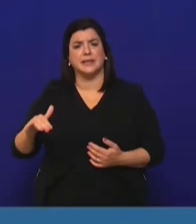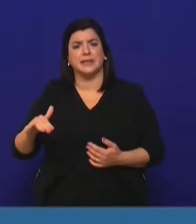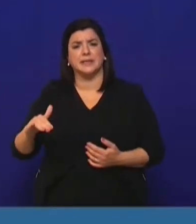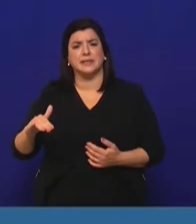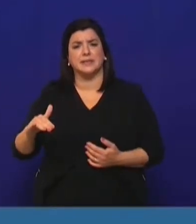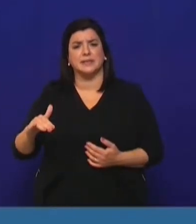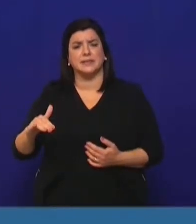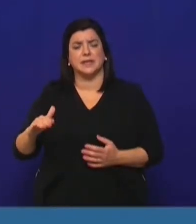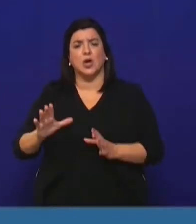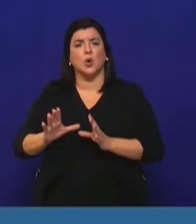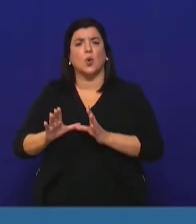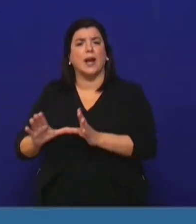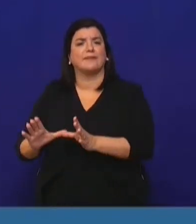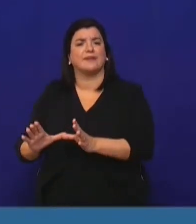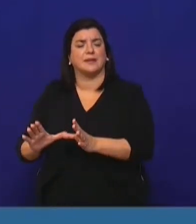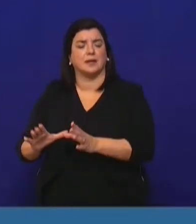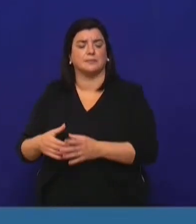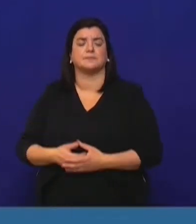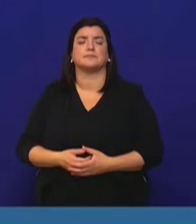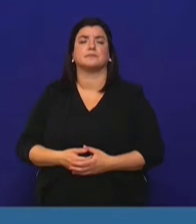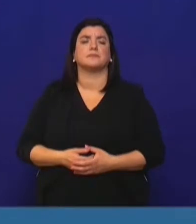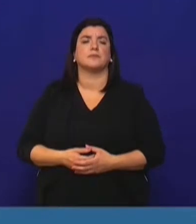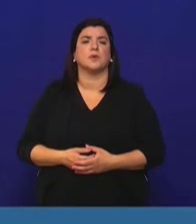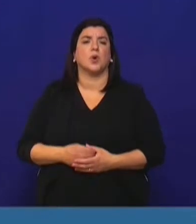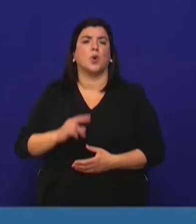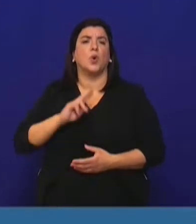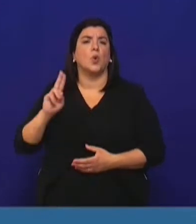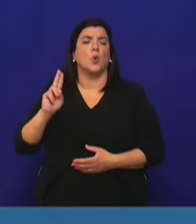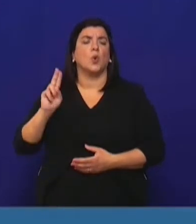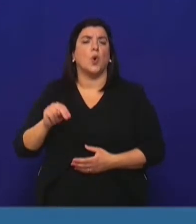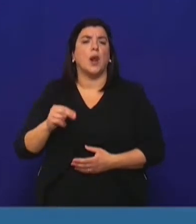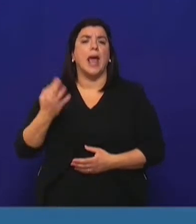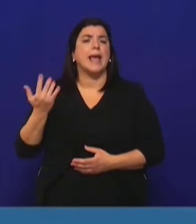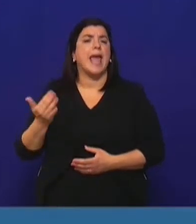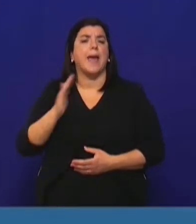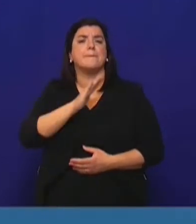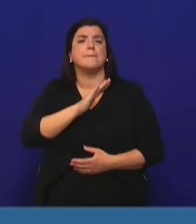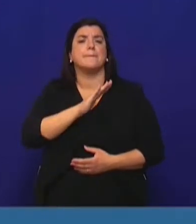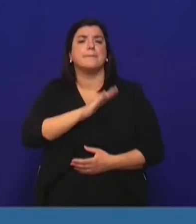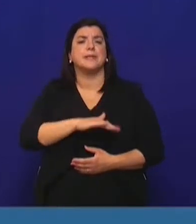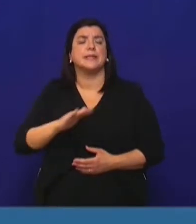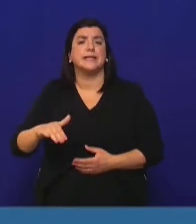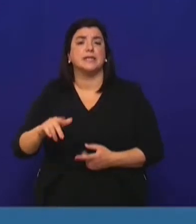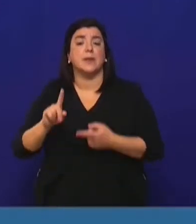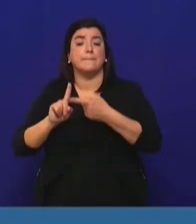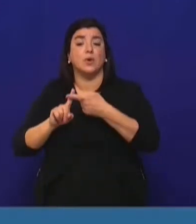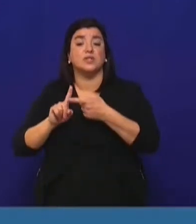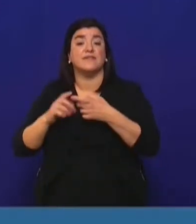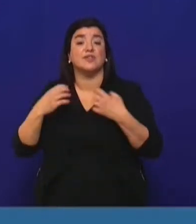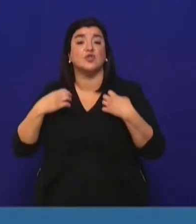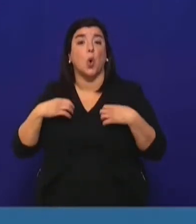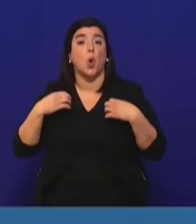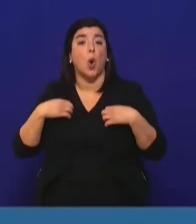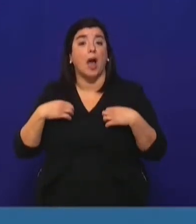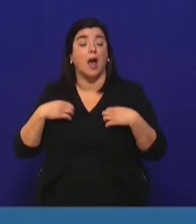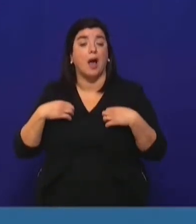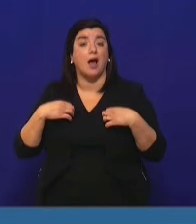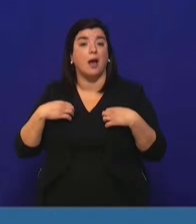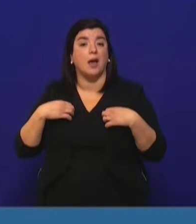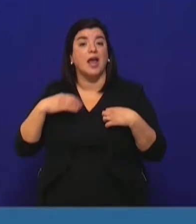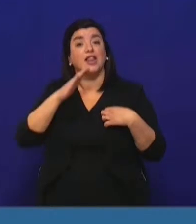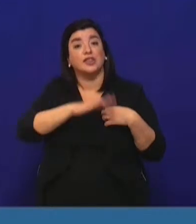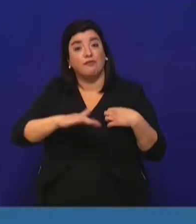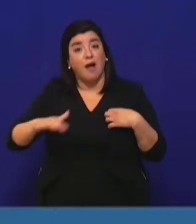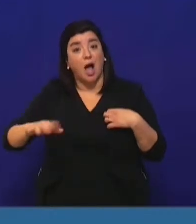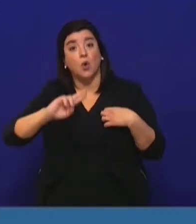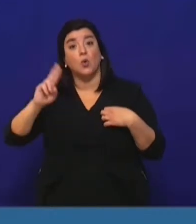kwarantina? Kif ukoll kemm kien hemm każi fl-iskejjel minn Jannar sissa kemm studenti u edukaturi?